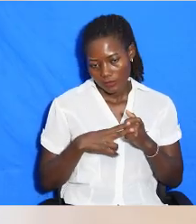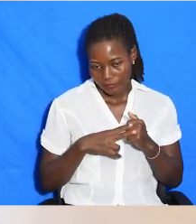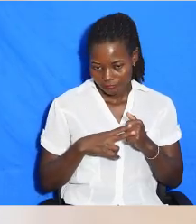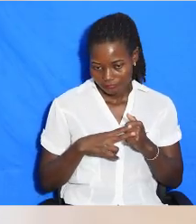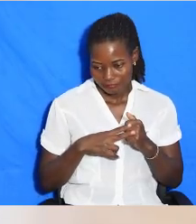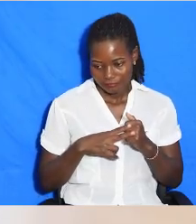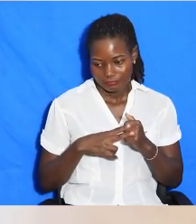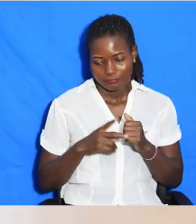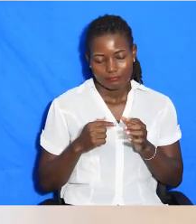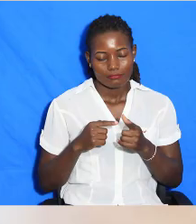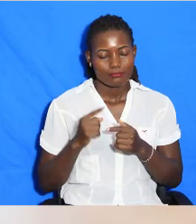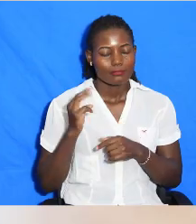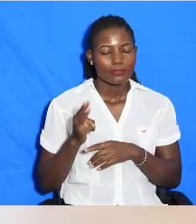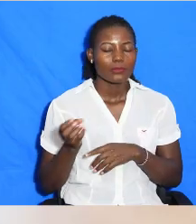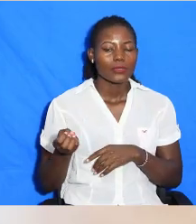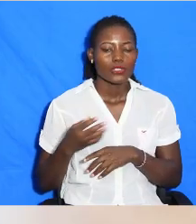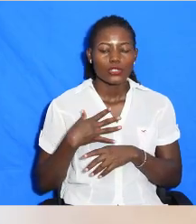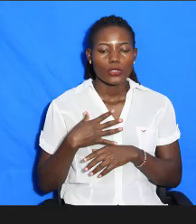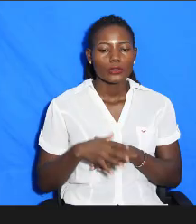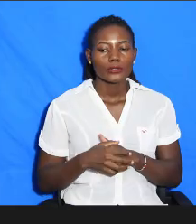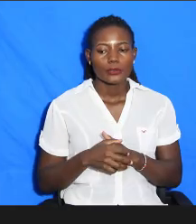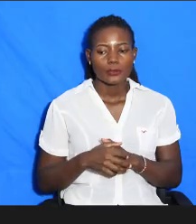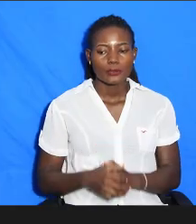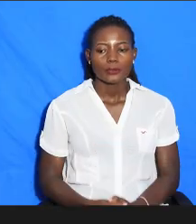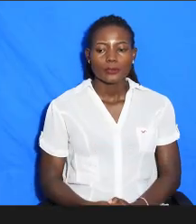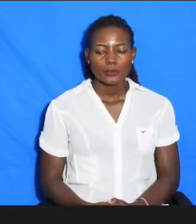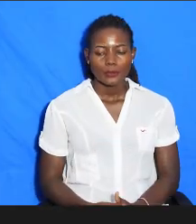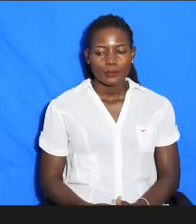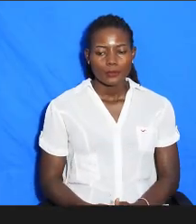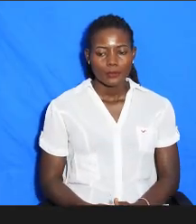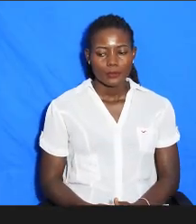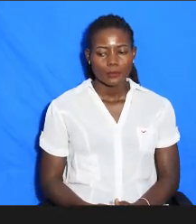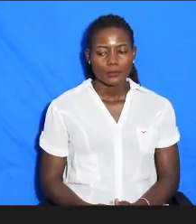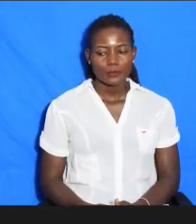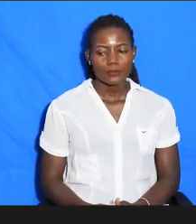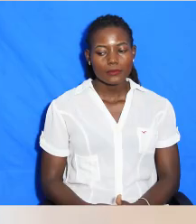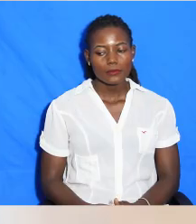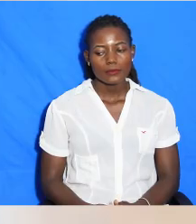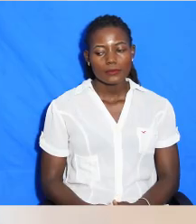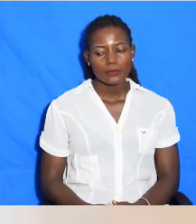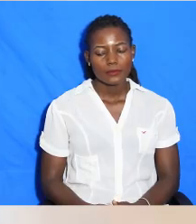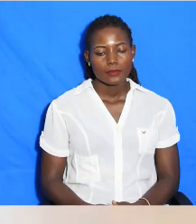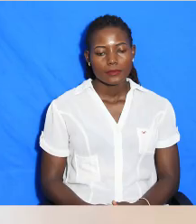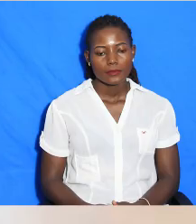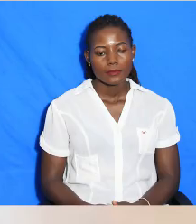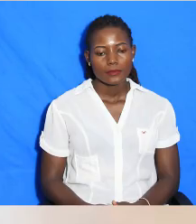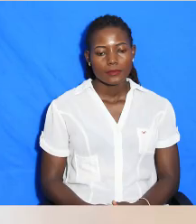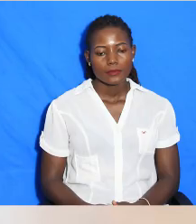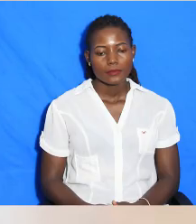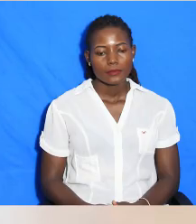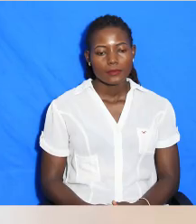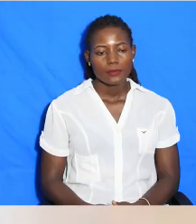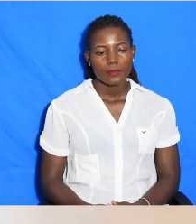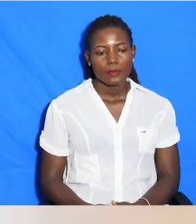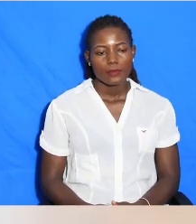and you mm. will be surprised. You will be Yeah, surprised. that's true. Yeah, you'll be surprised with what you see. So I Mm. think And I we're think, almost coming